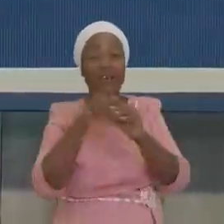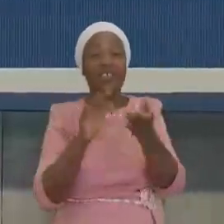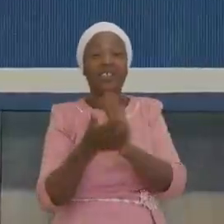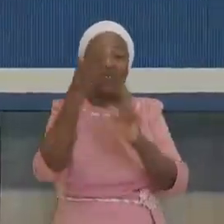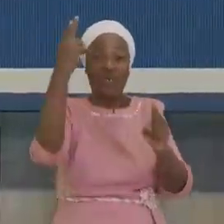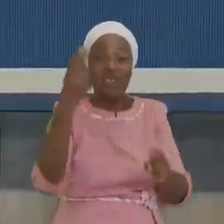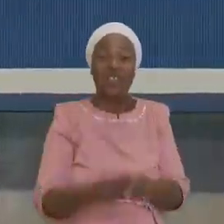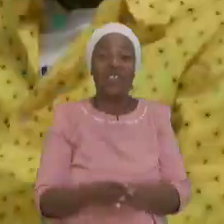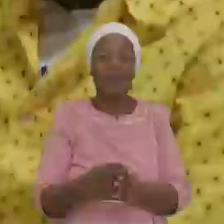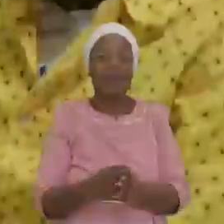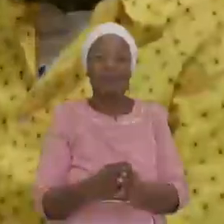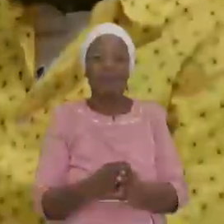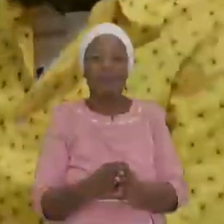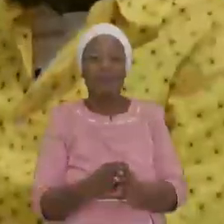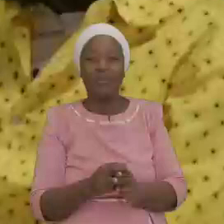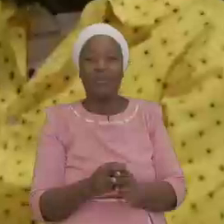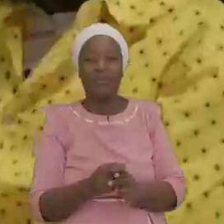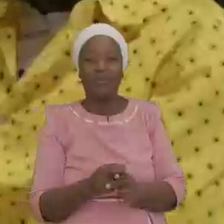Jesus' name.